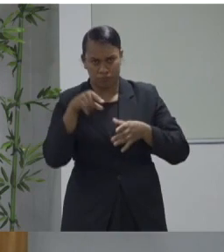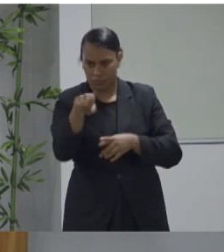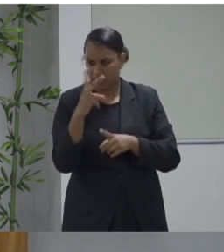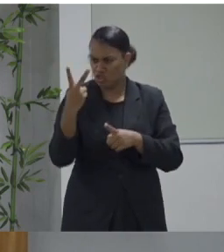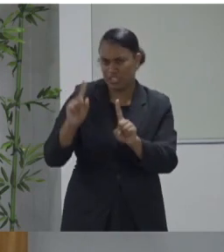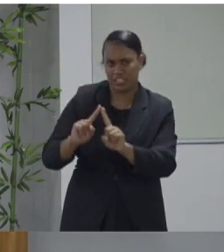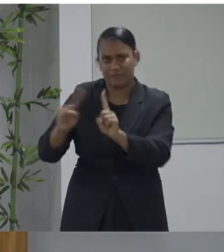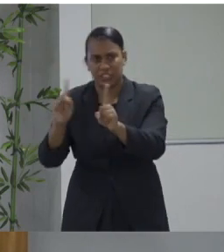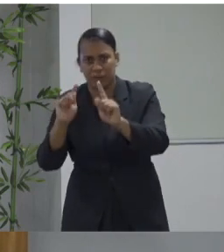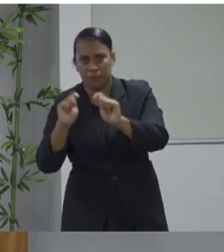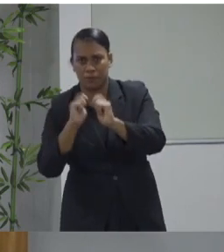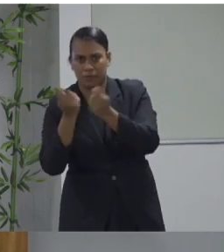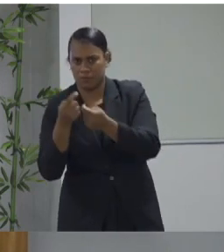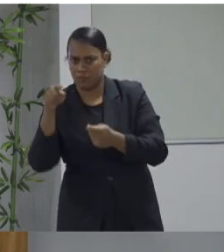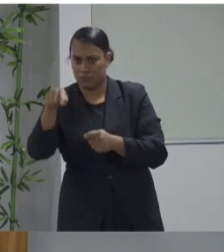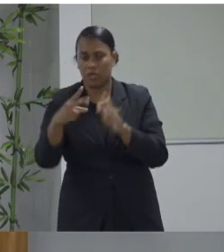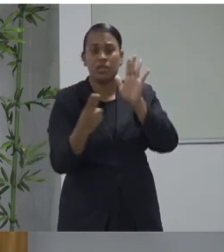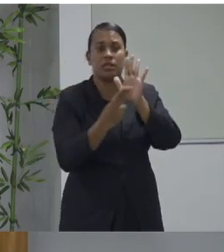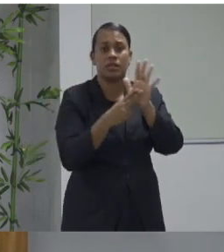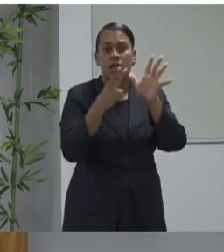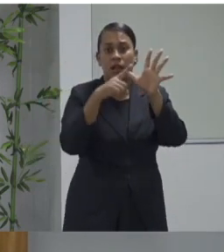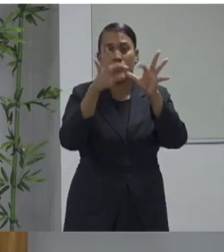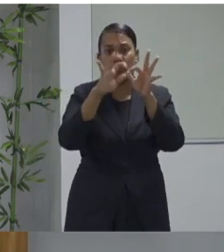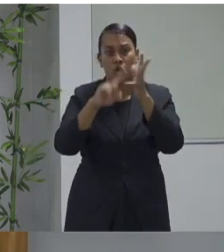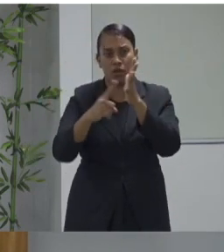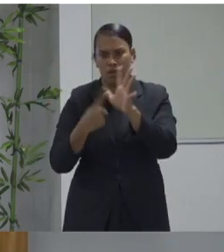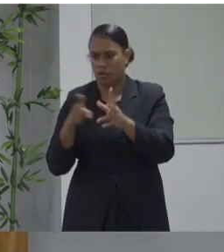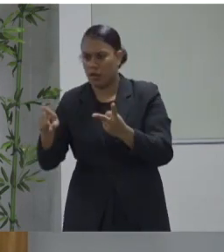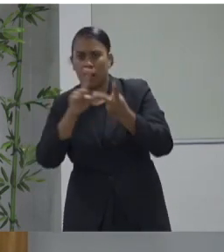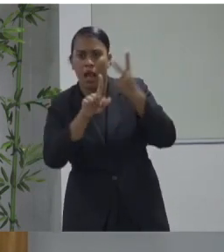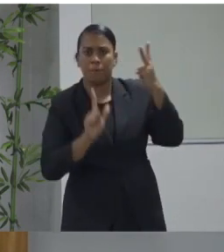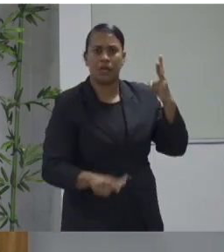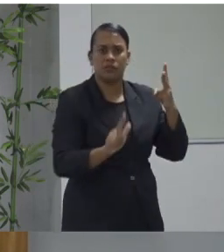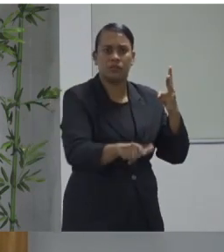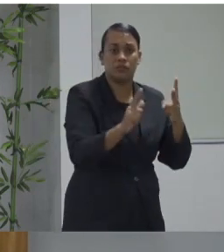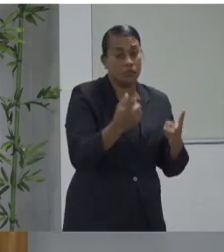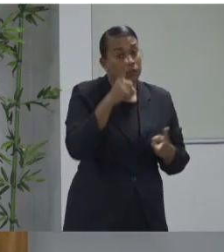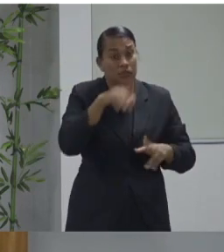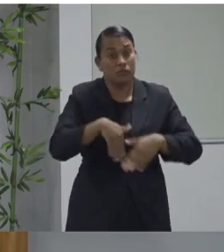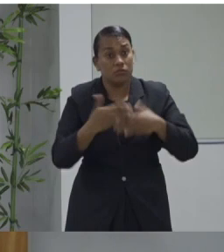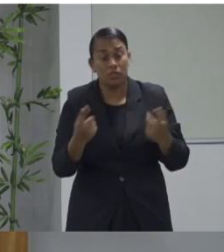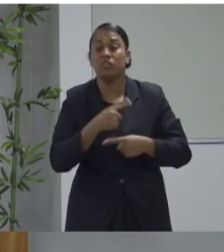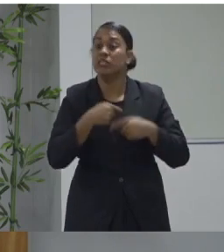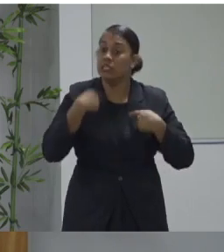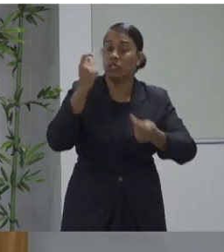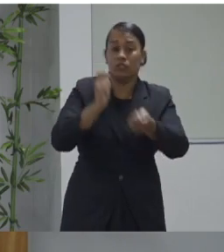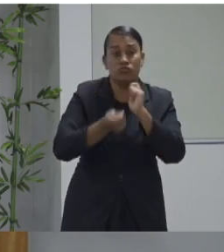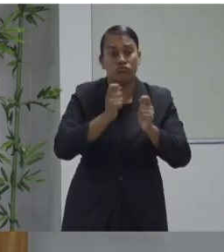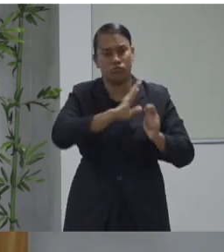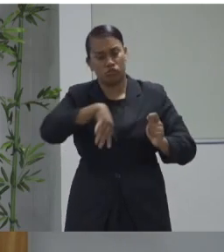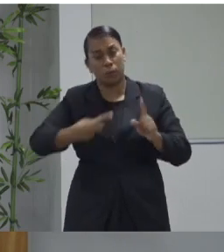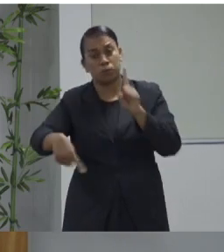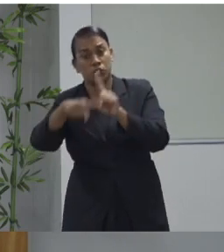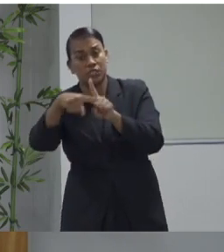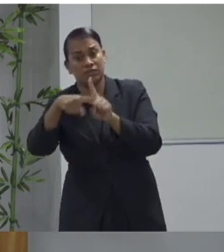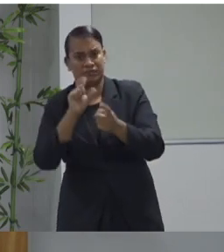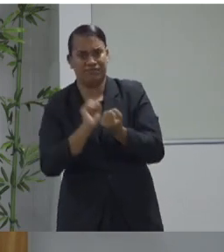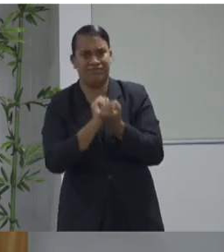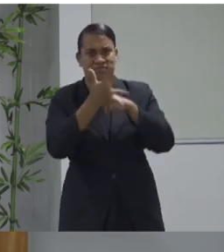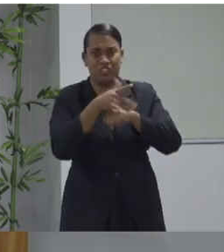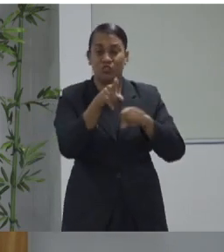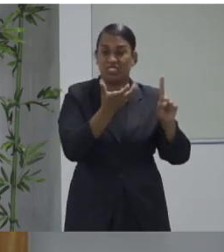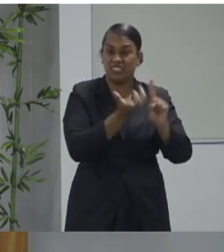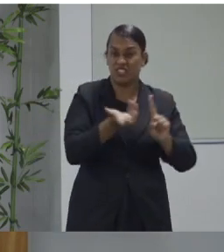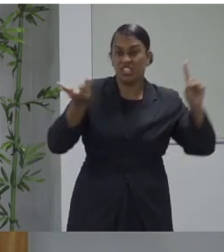Suva. Certainly, the people that have symptoms and have tested positive are all within the isolation units. So the one in